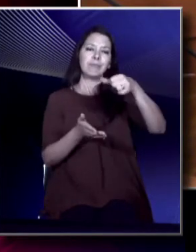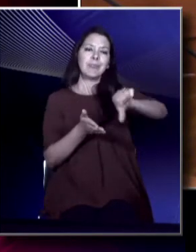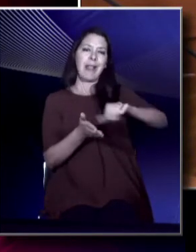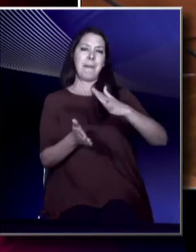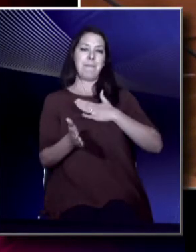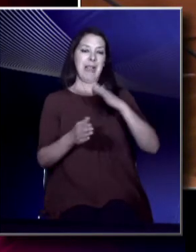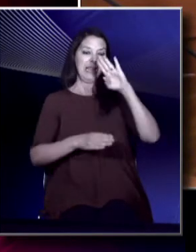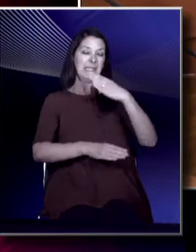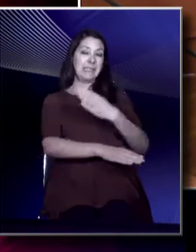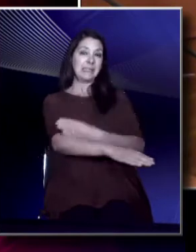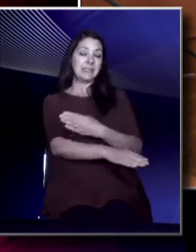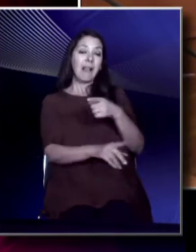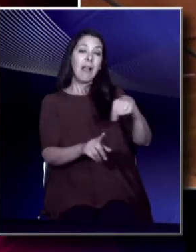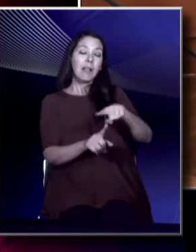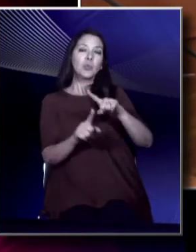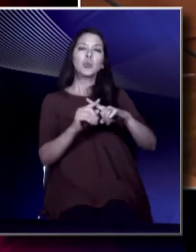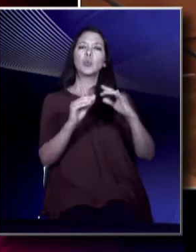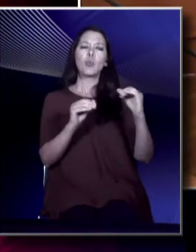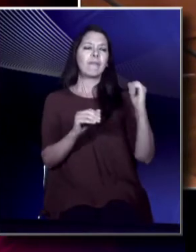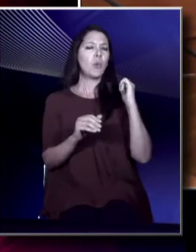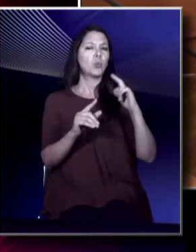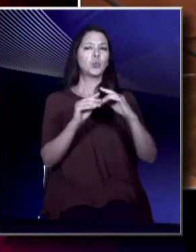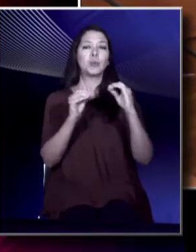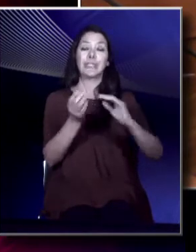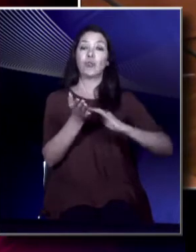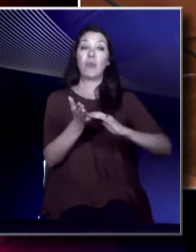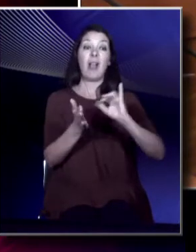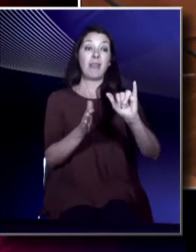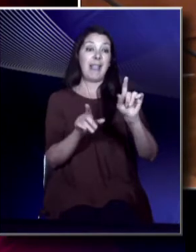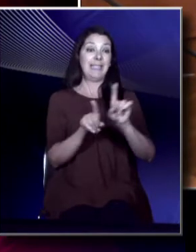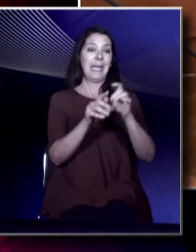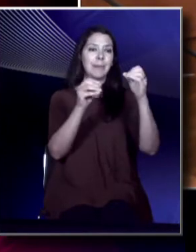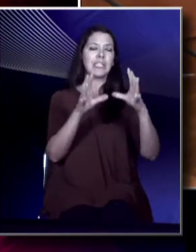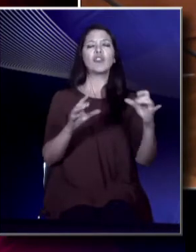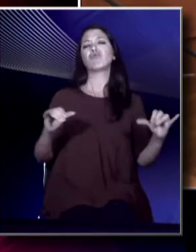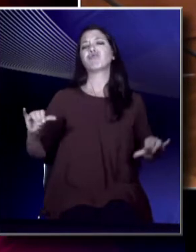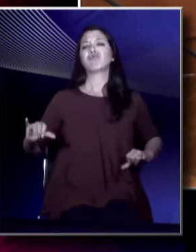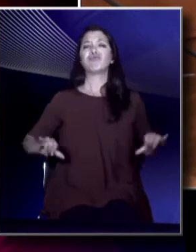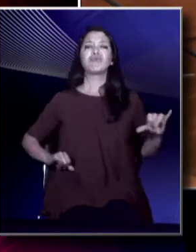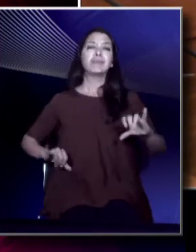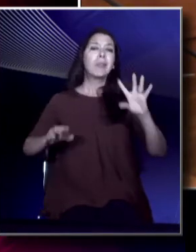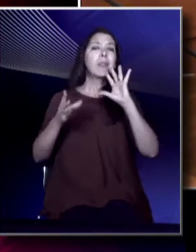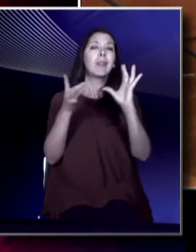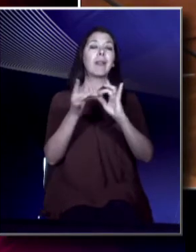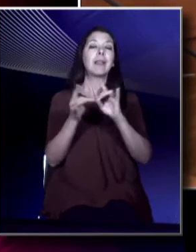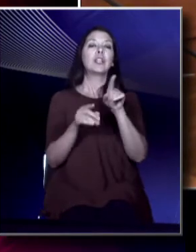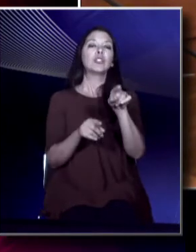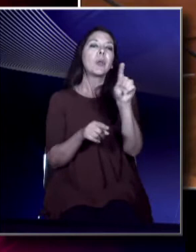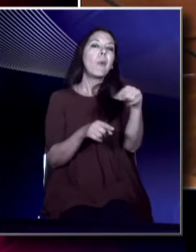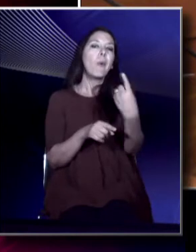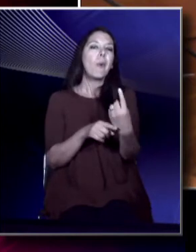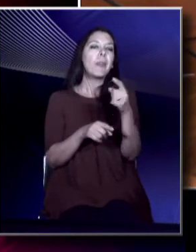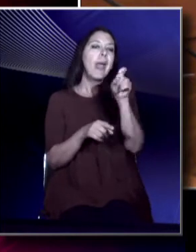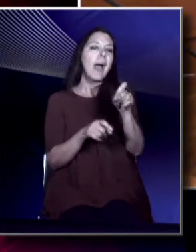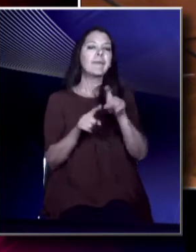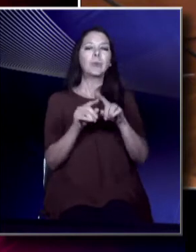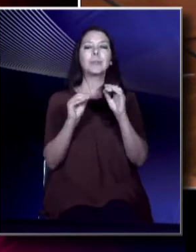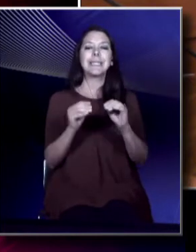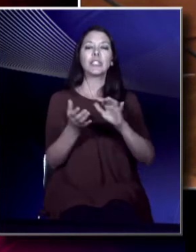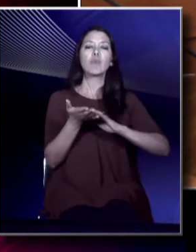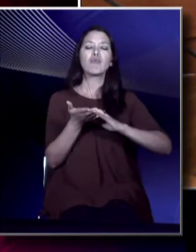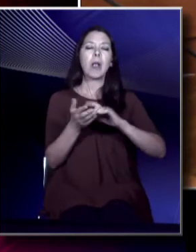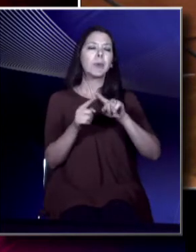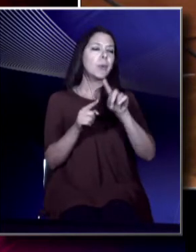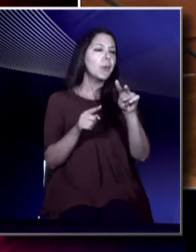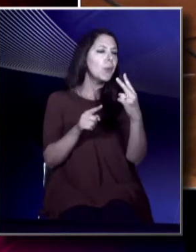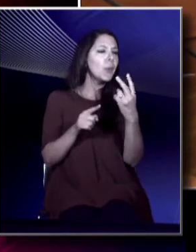by refusing to teach him Braille. That same teacher has been heard to brag that she has only had to teach Braille to 3 or 4 of her